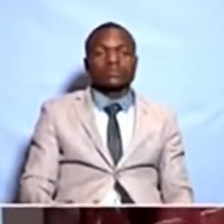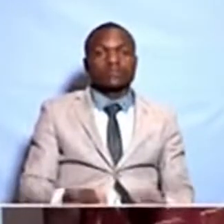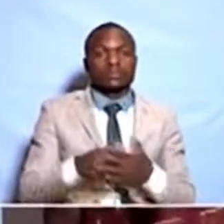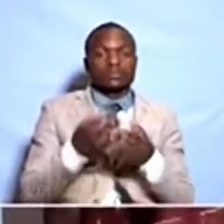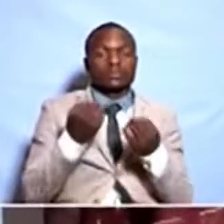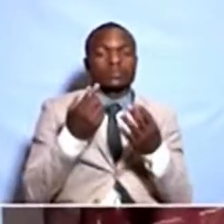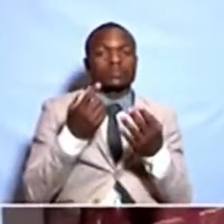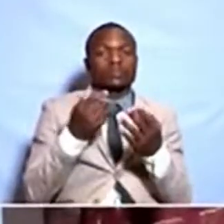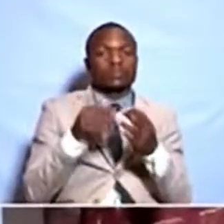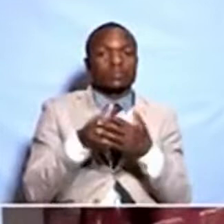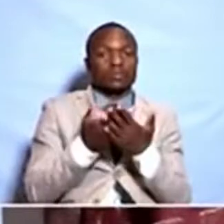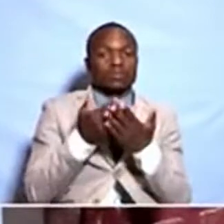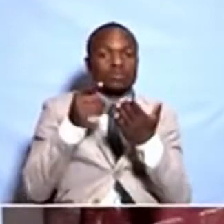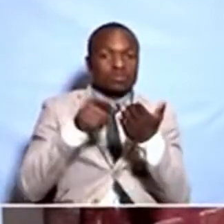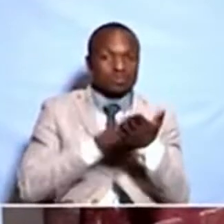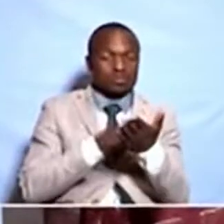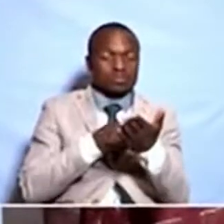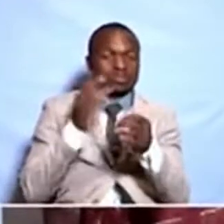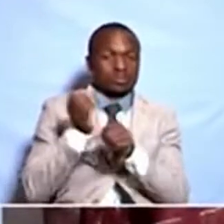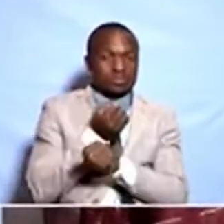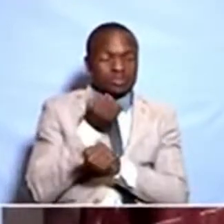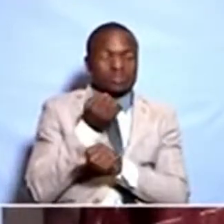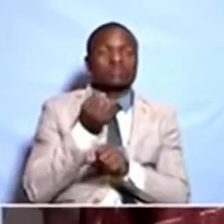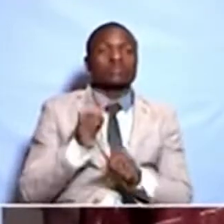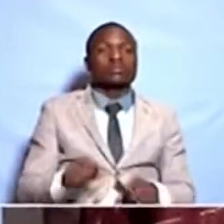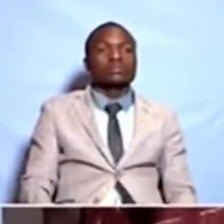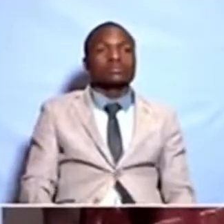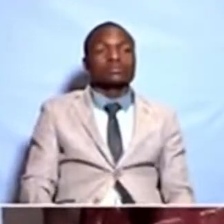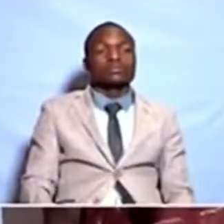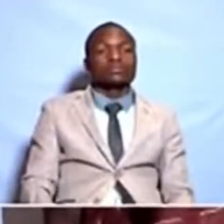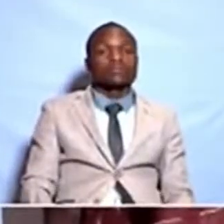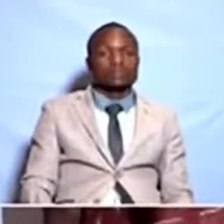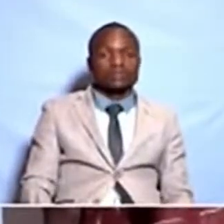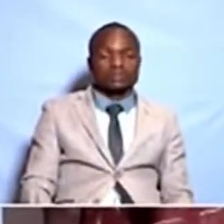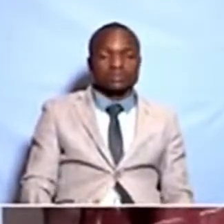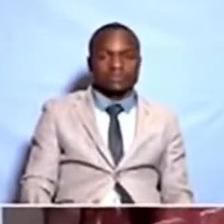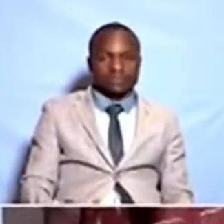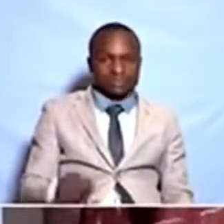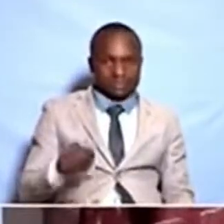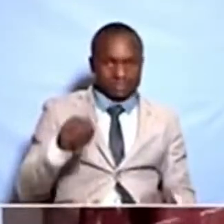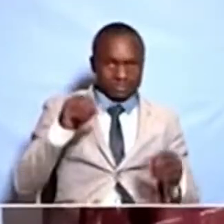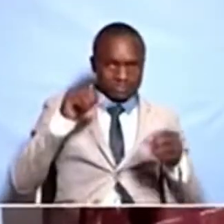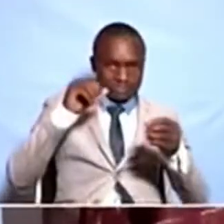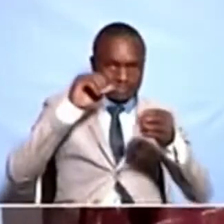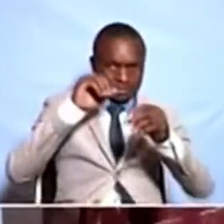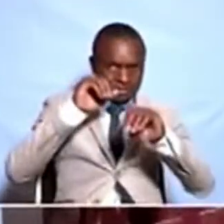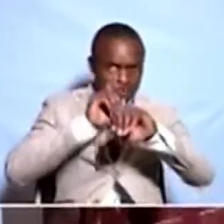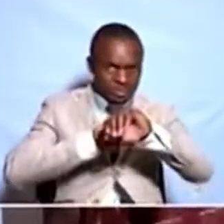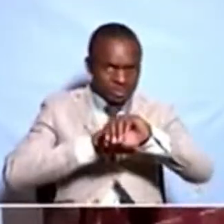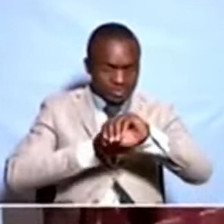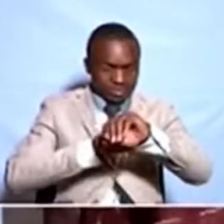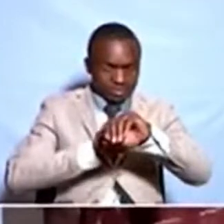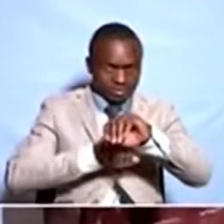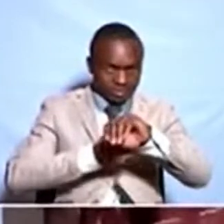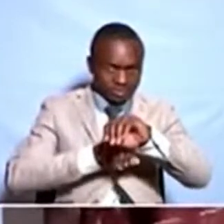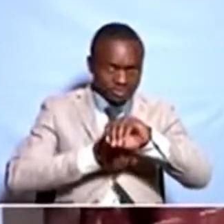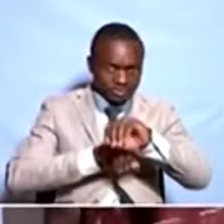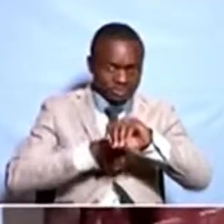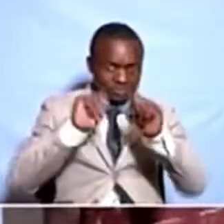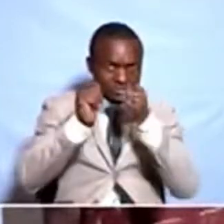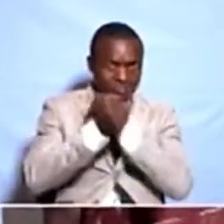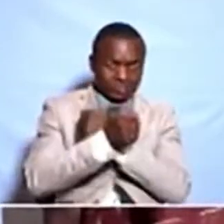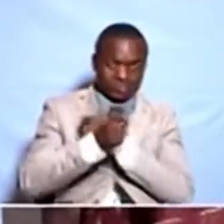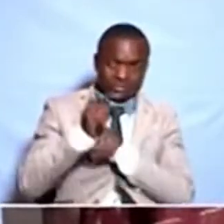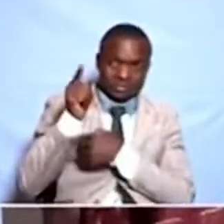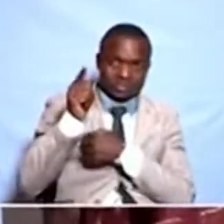takes, I mean, um, the rate at which the change will be effected is probably the rate at which you are